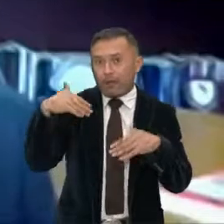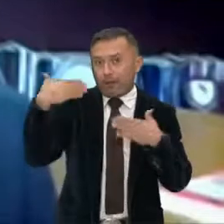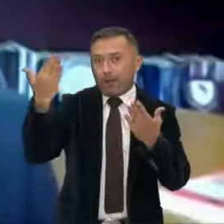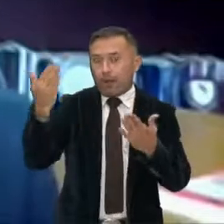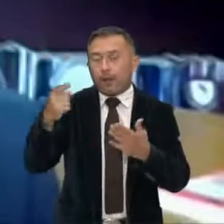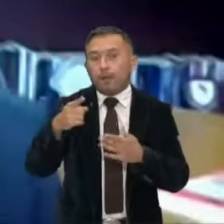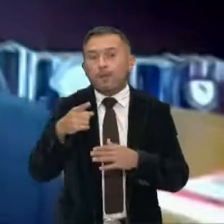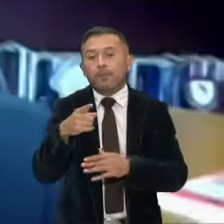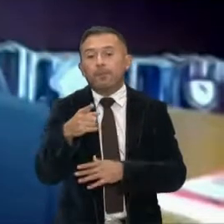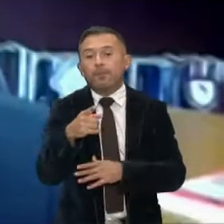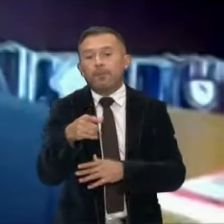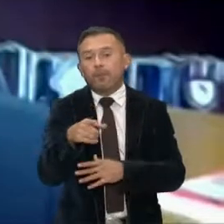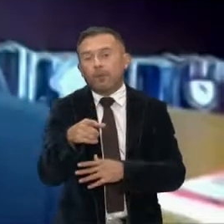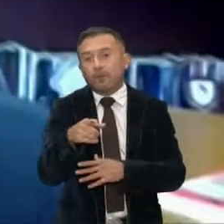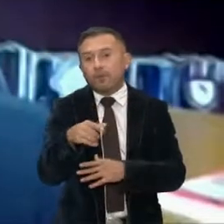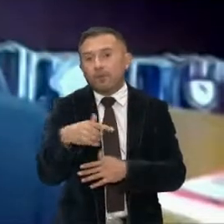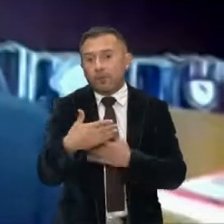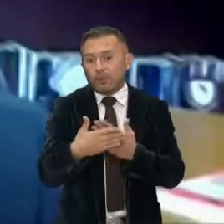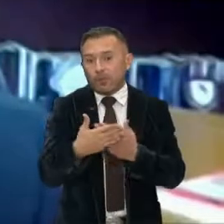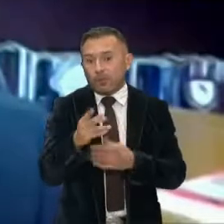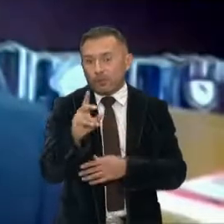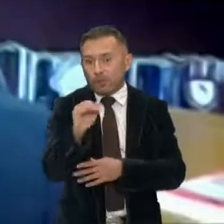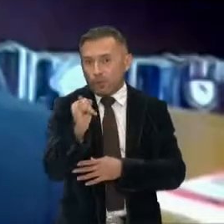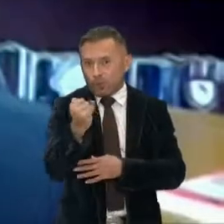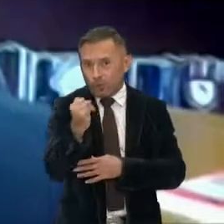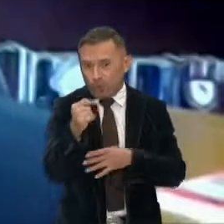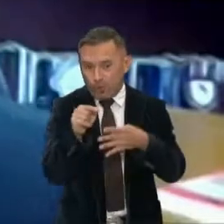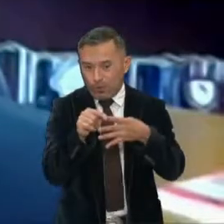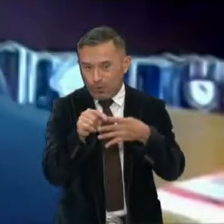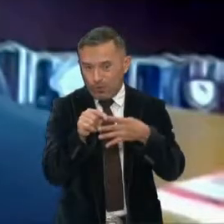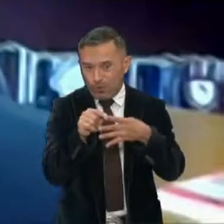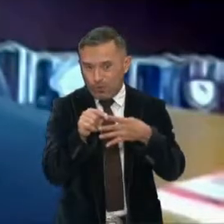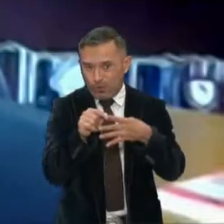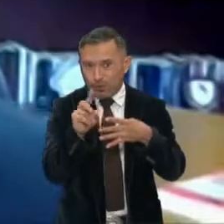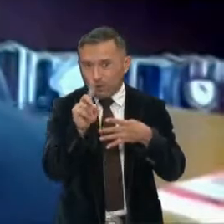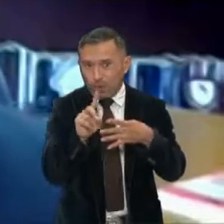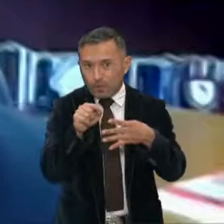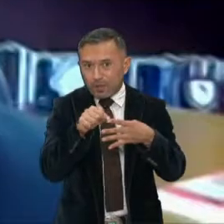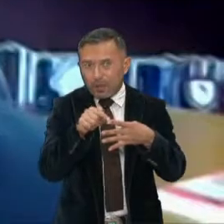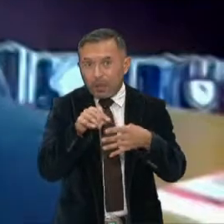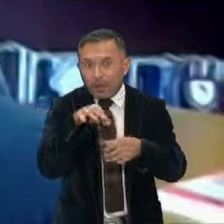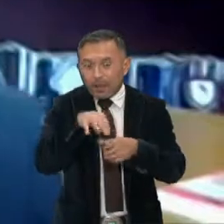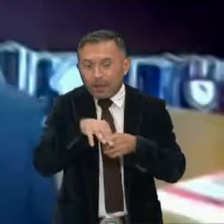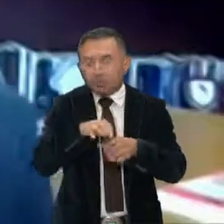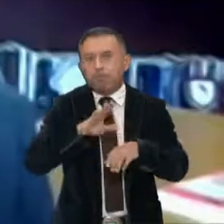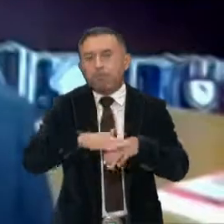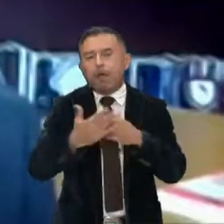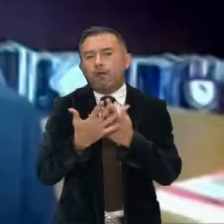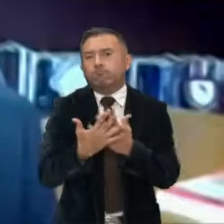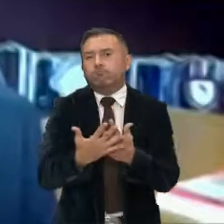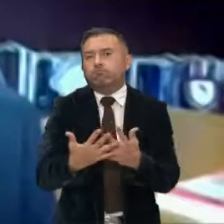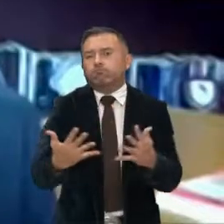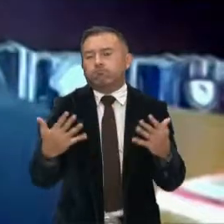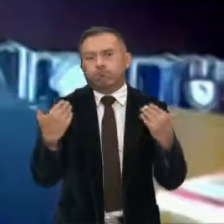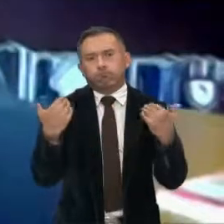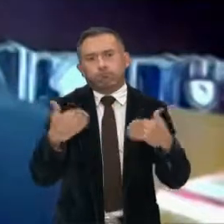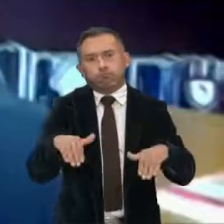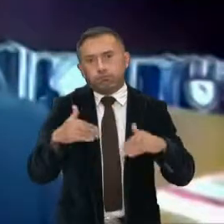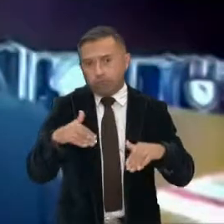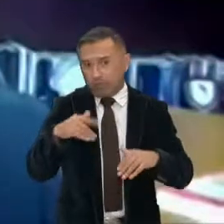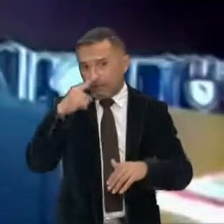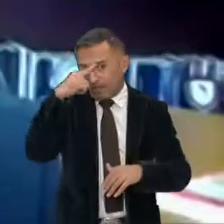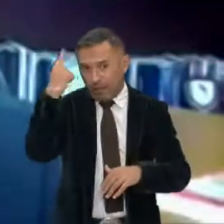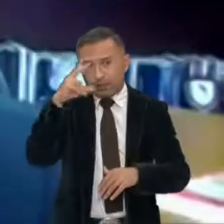the first Sunday in June, Mexico is going to leave the largest